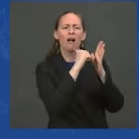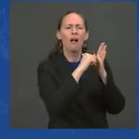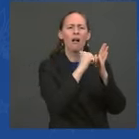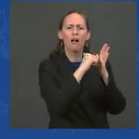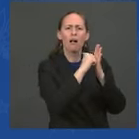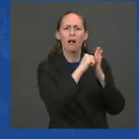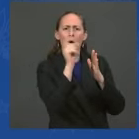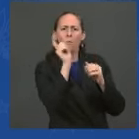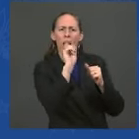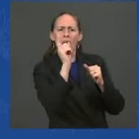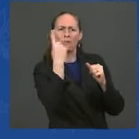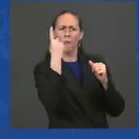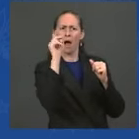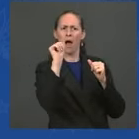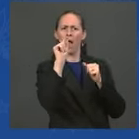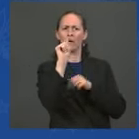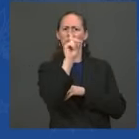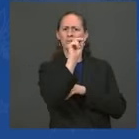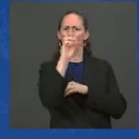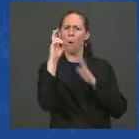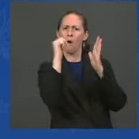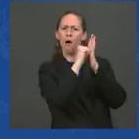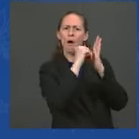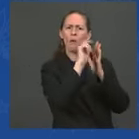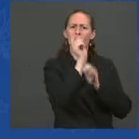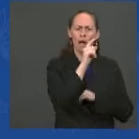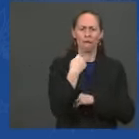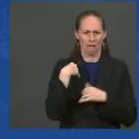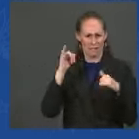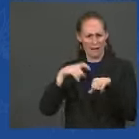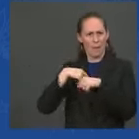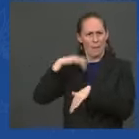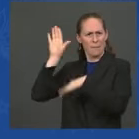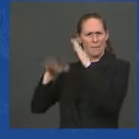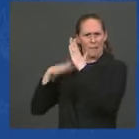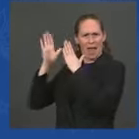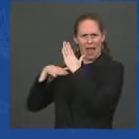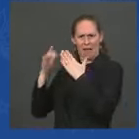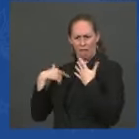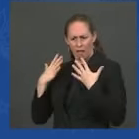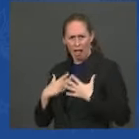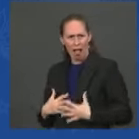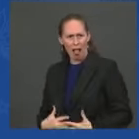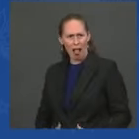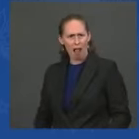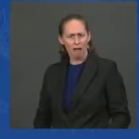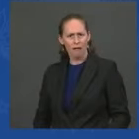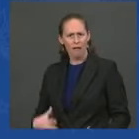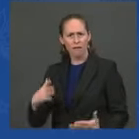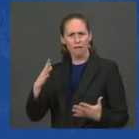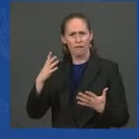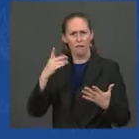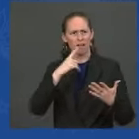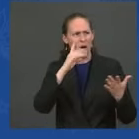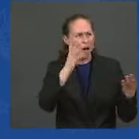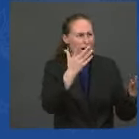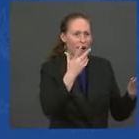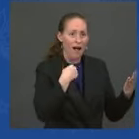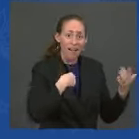on a ladder, and I had paint all over me, and I was a sitting U.S. Senator. I said, "I'm here." She said, "No, where's Biden? Where's